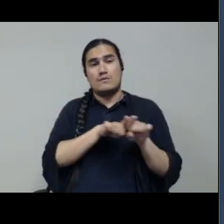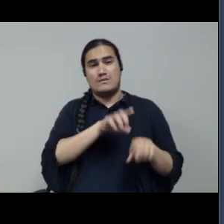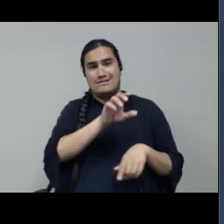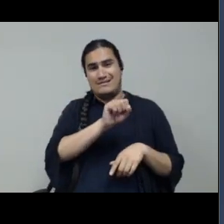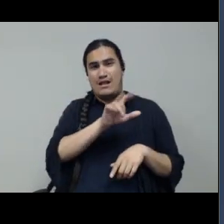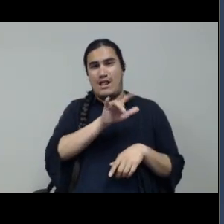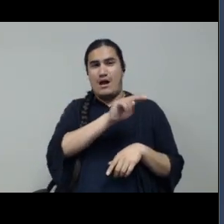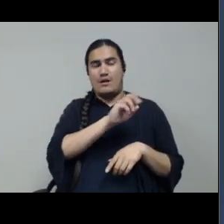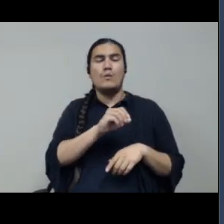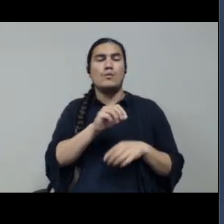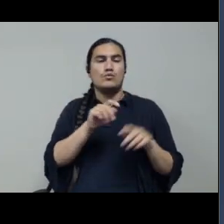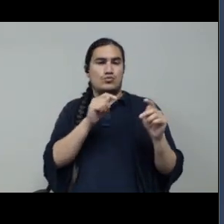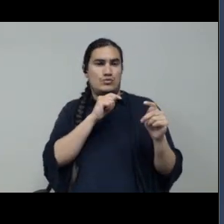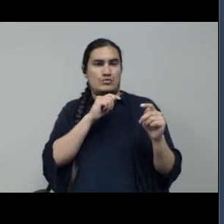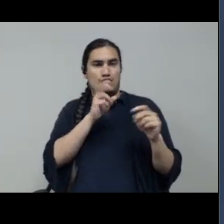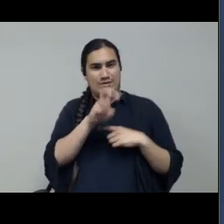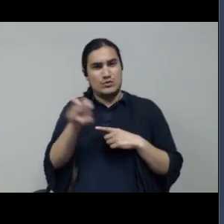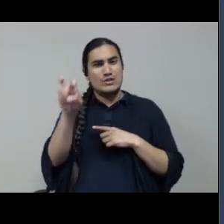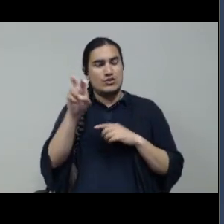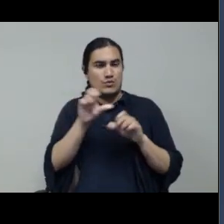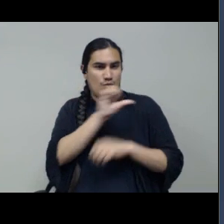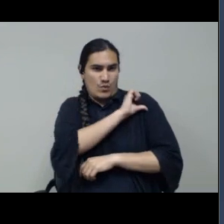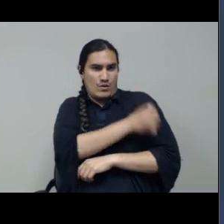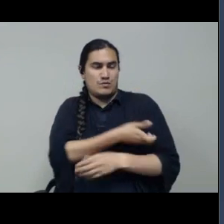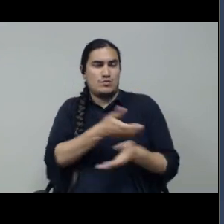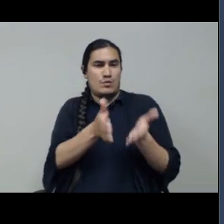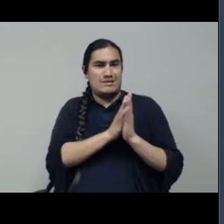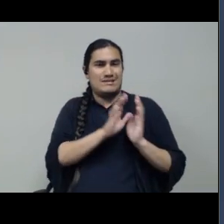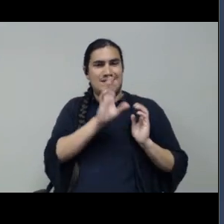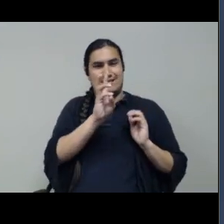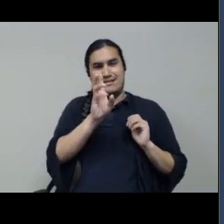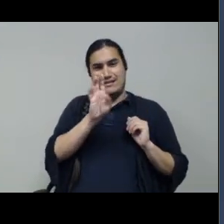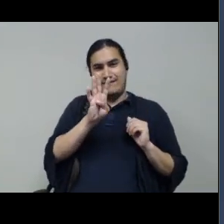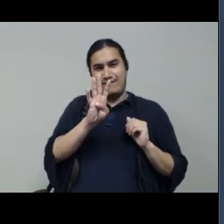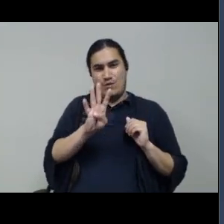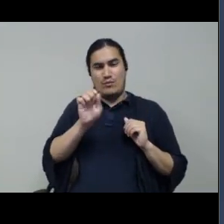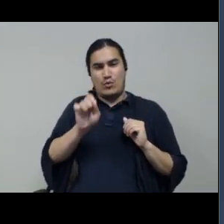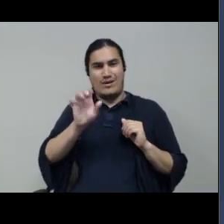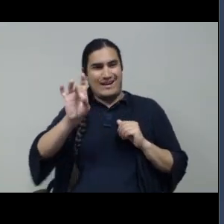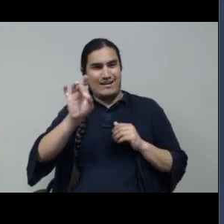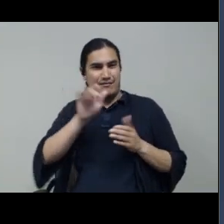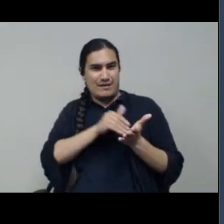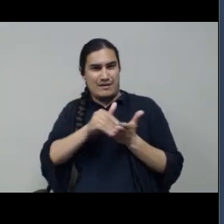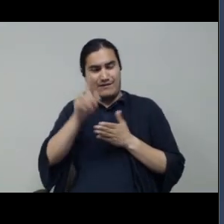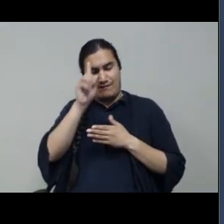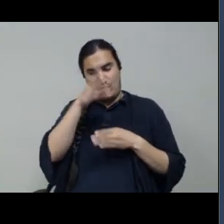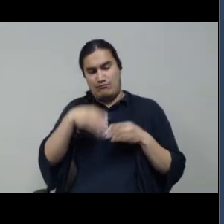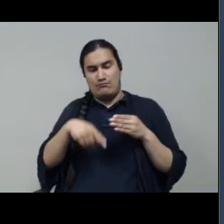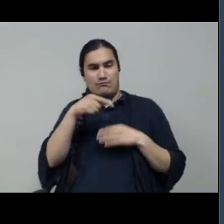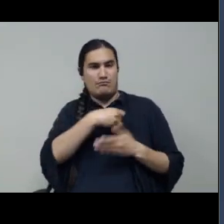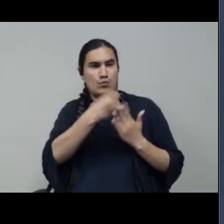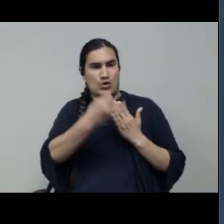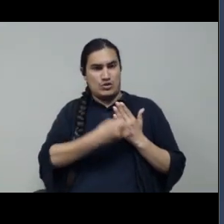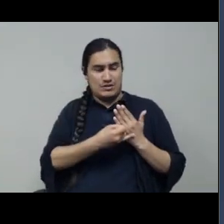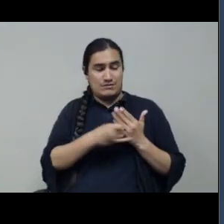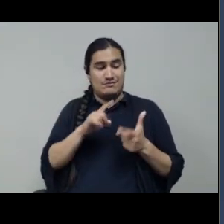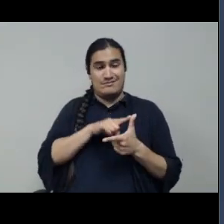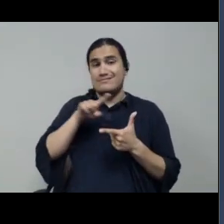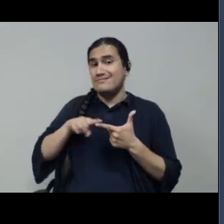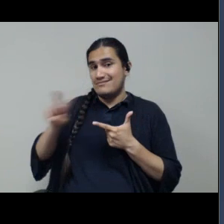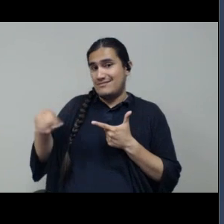Transportation Authority is requesting $64.8 million for construction of this project. And the second